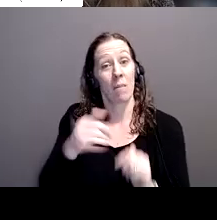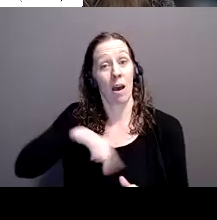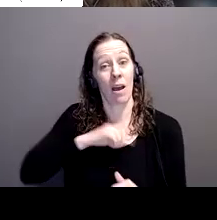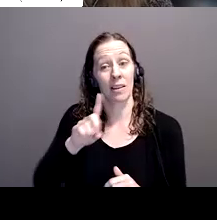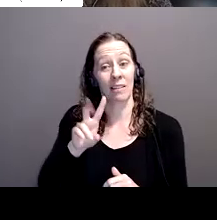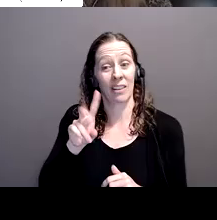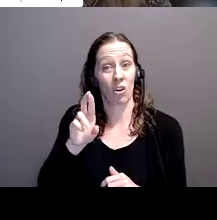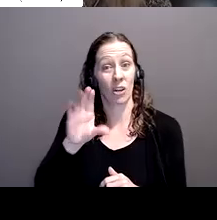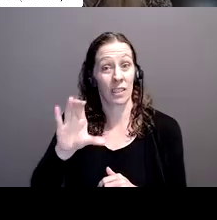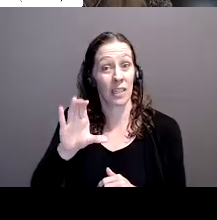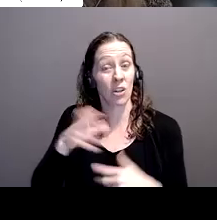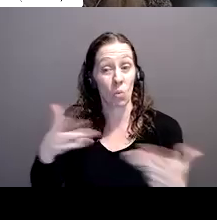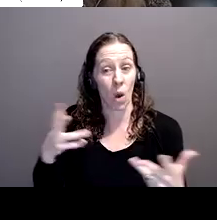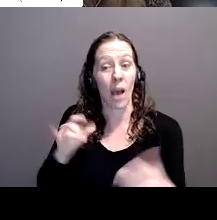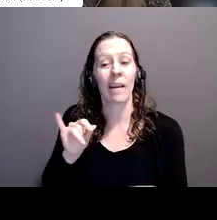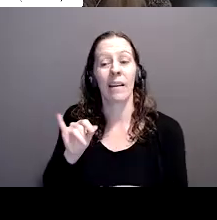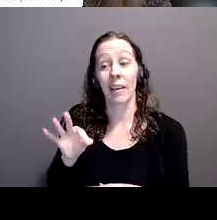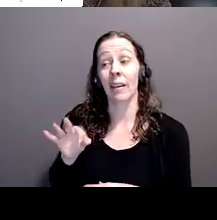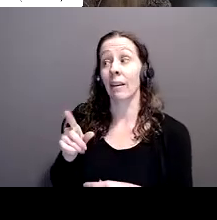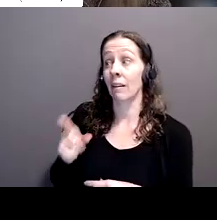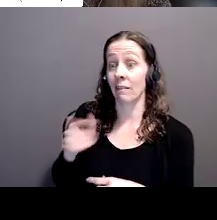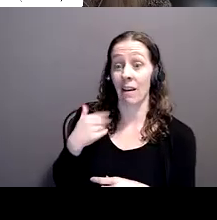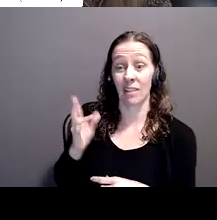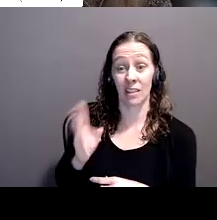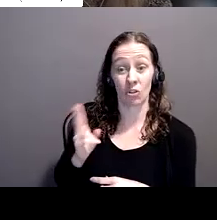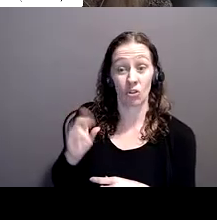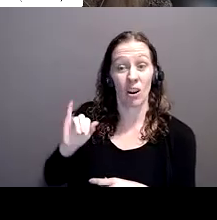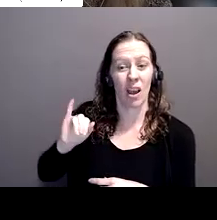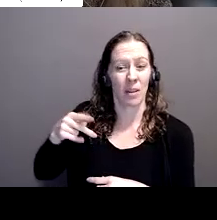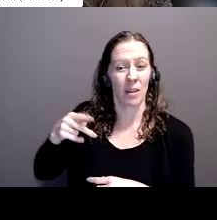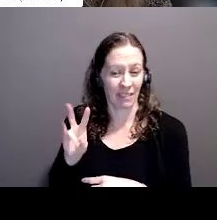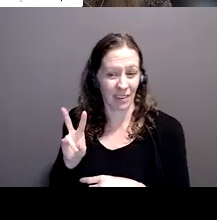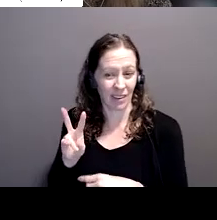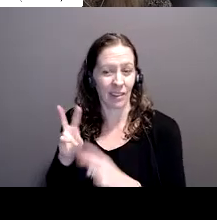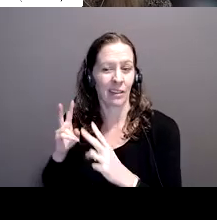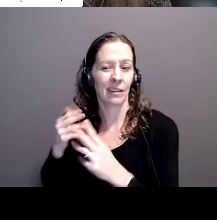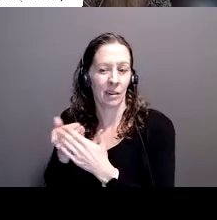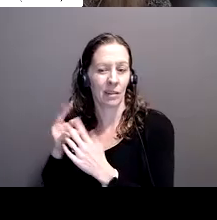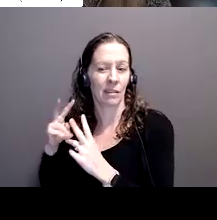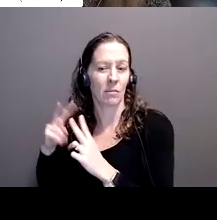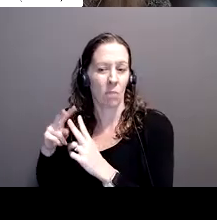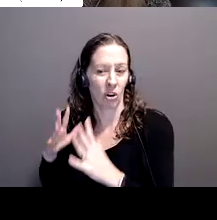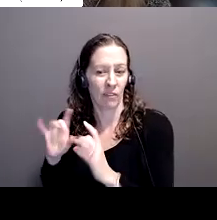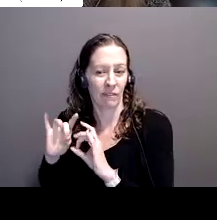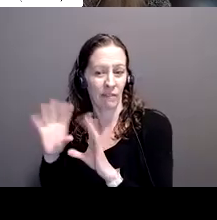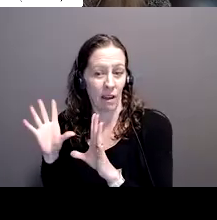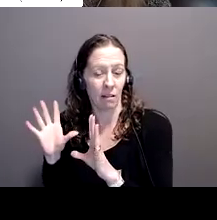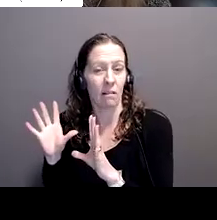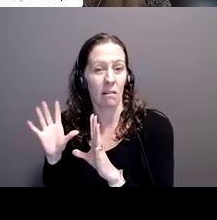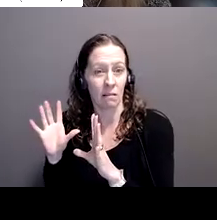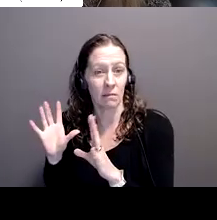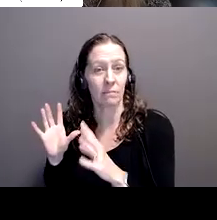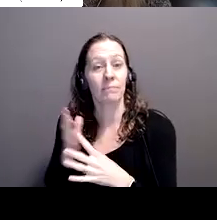intimate partner homicide is a history of IPV. And the risk factors that